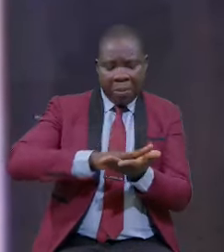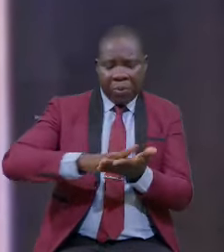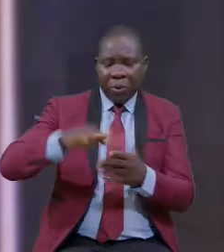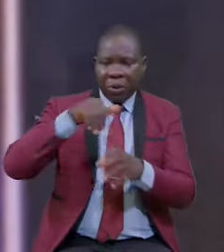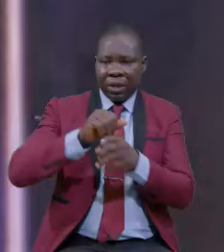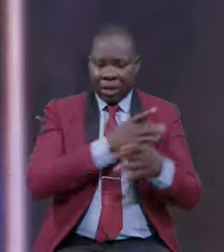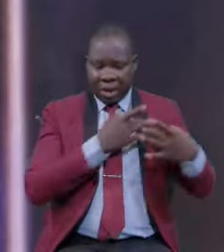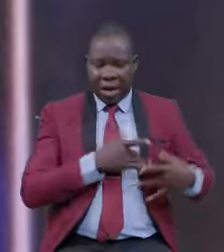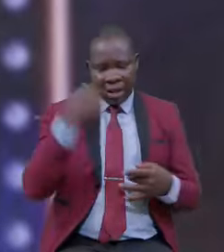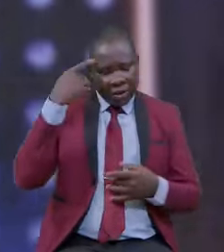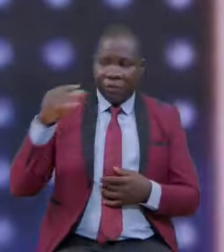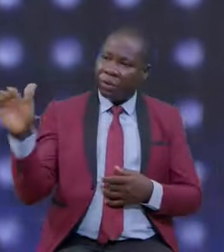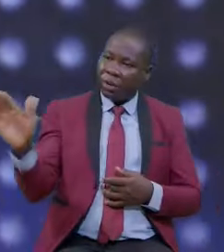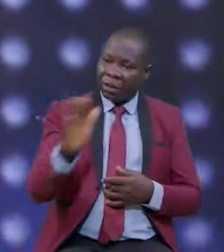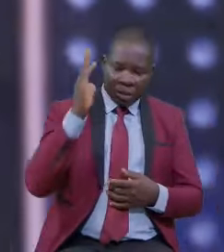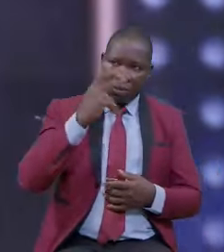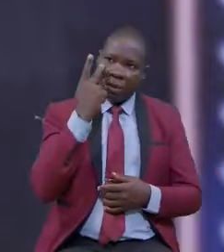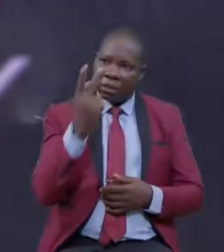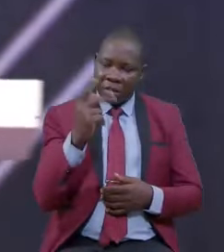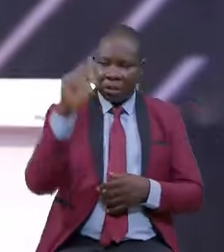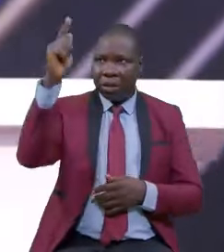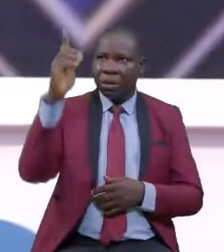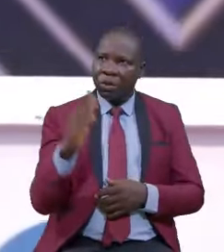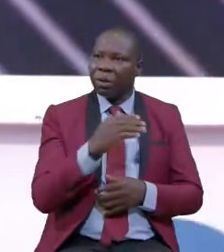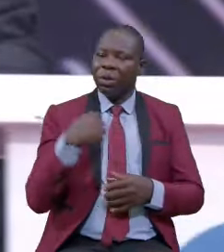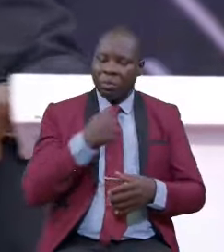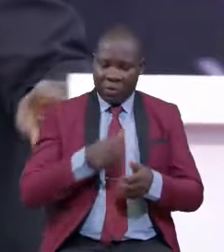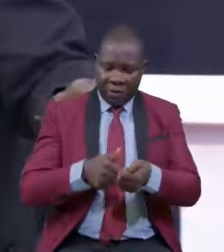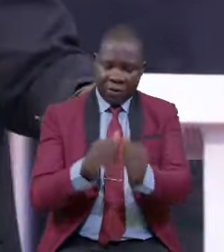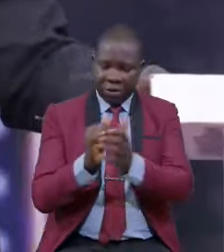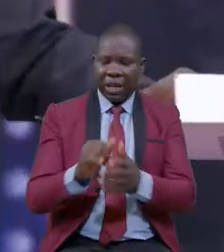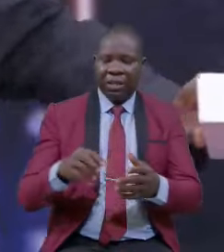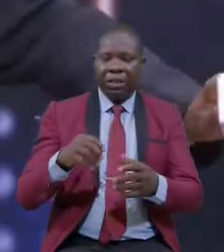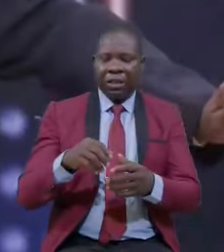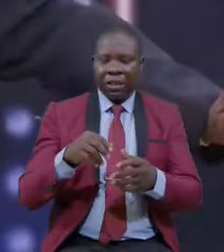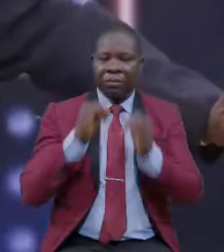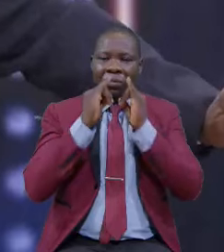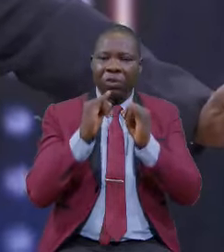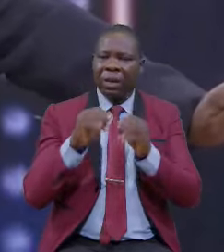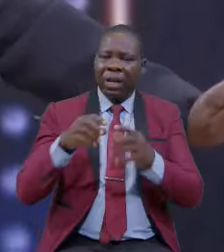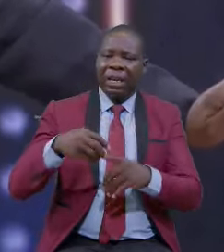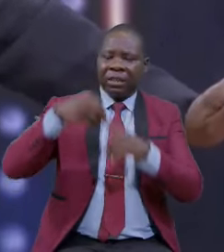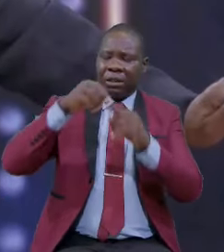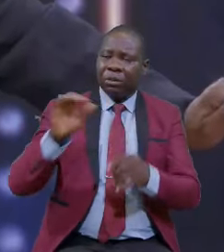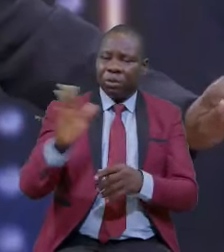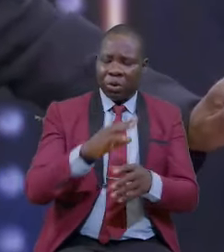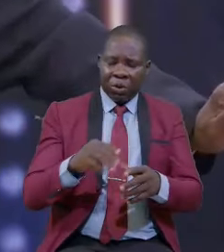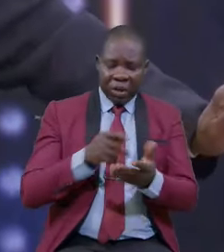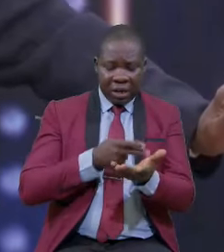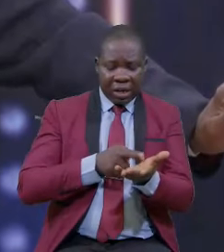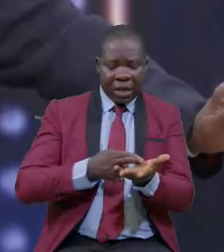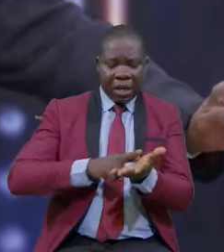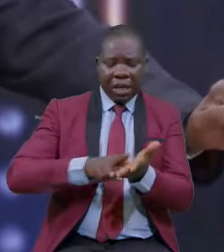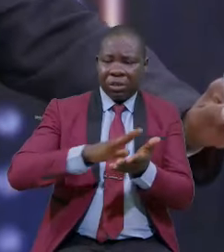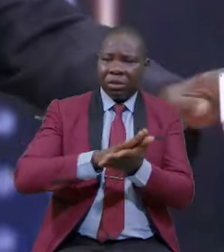says, except your righteousness shall exceed the righteousness of the scribes and Pharisees, ye shall in no wise get